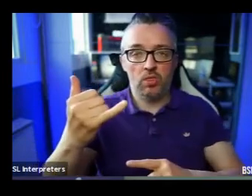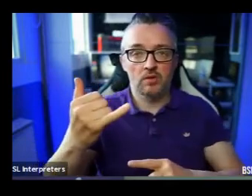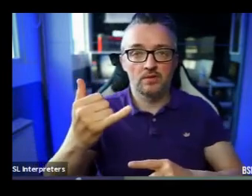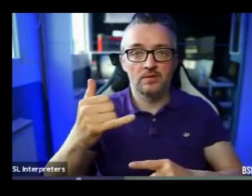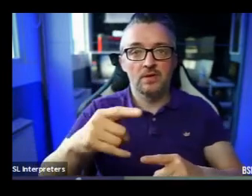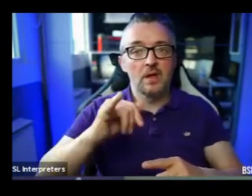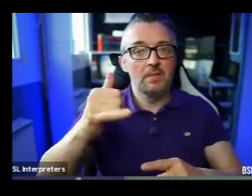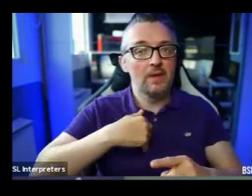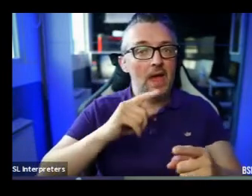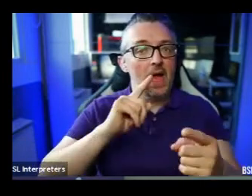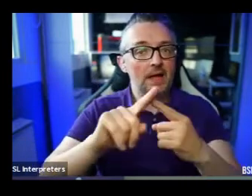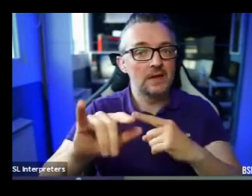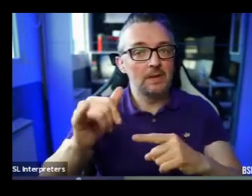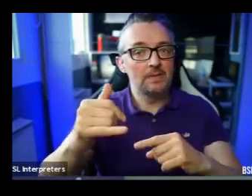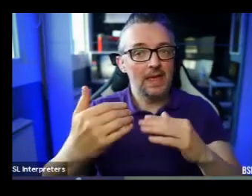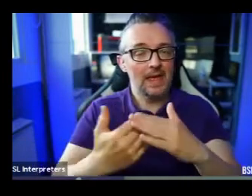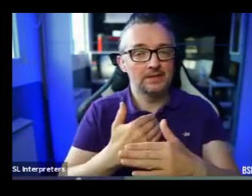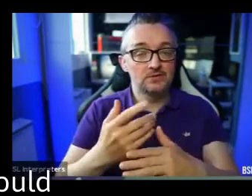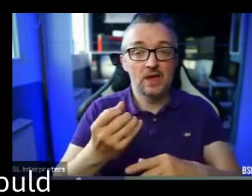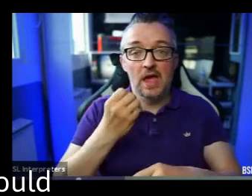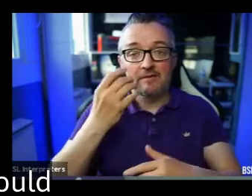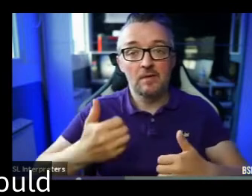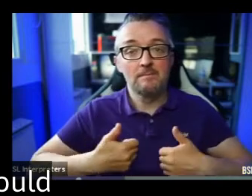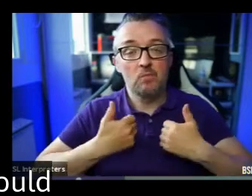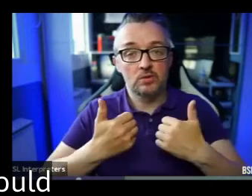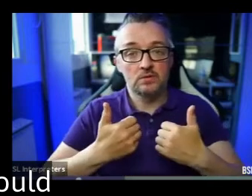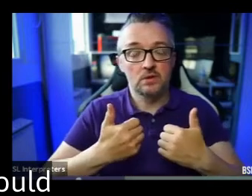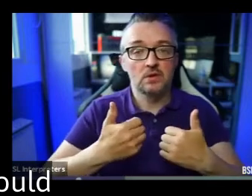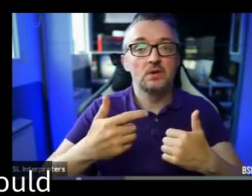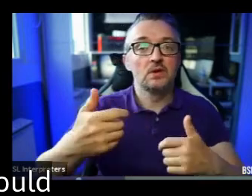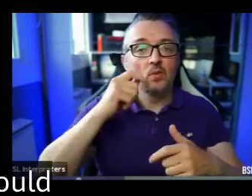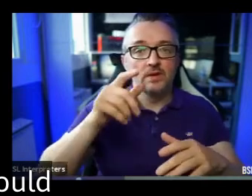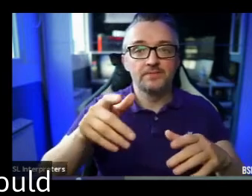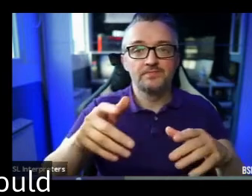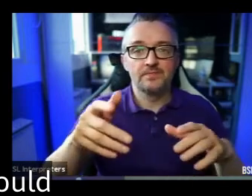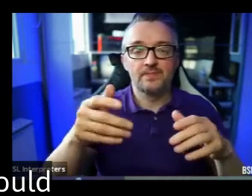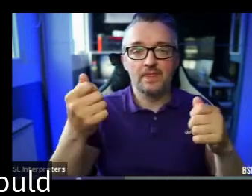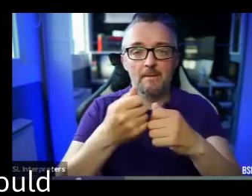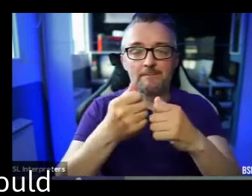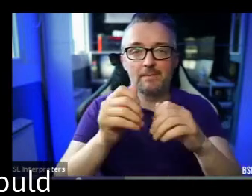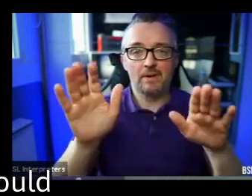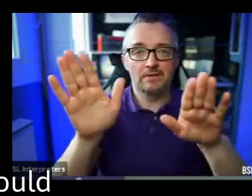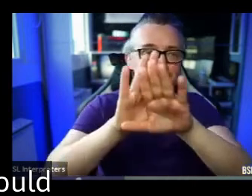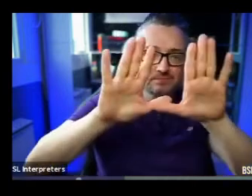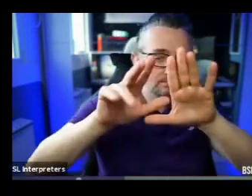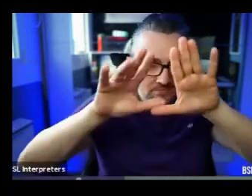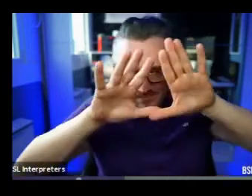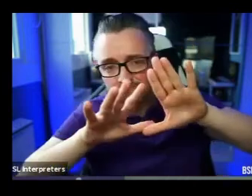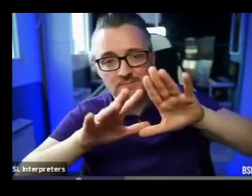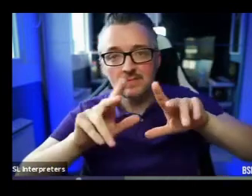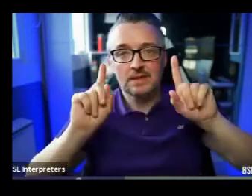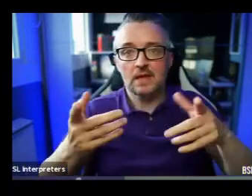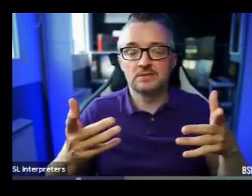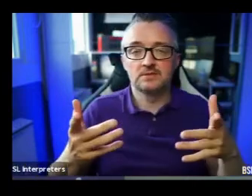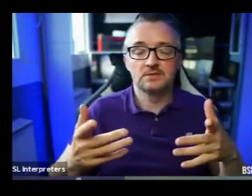Please call. If we may answer, we may let you in. And every morning, the nurses would cover the windows over with paper so that you couldn't